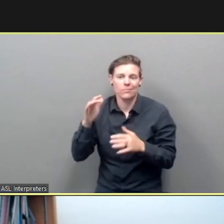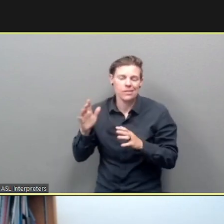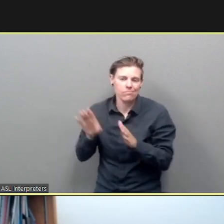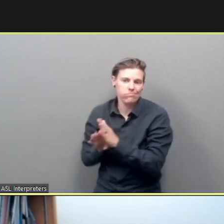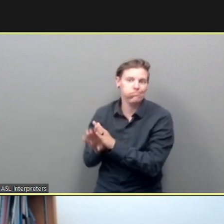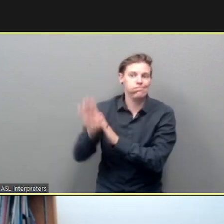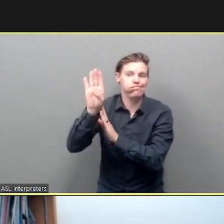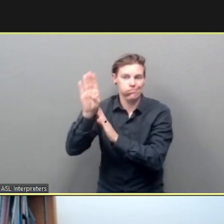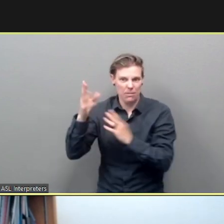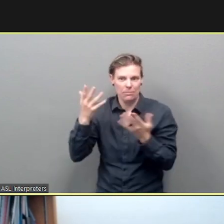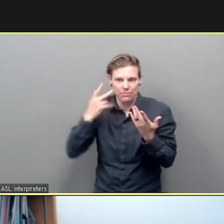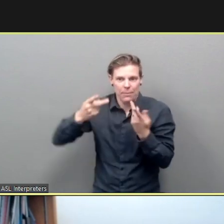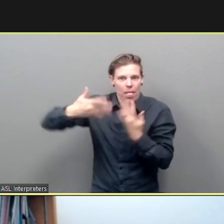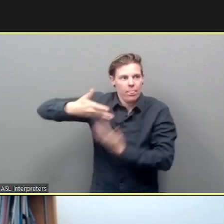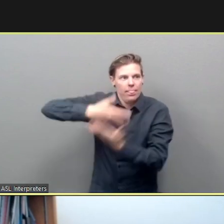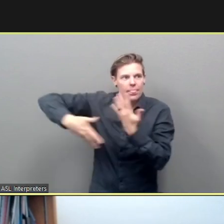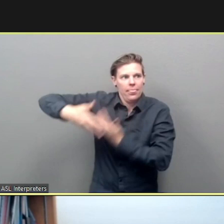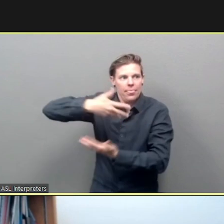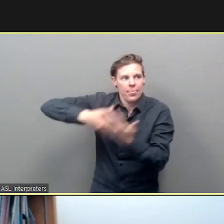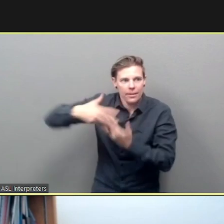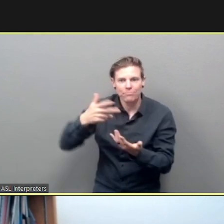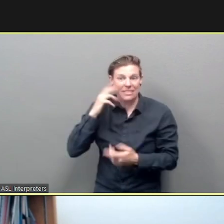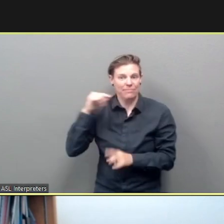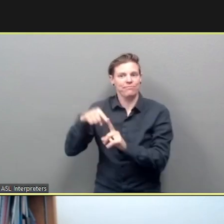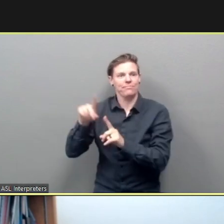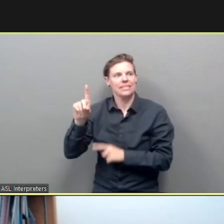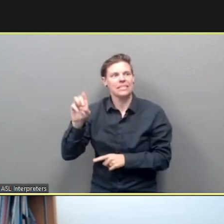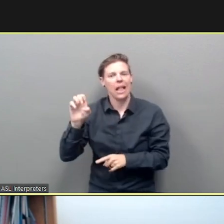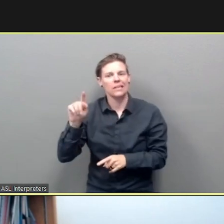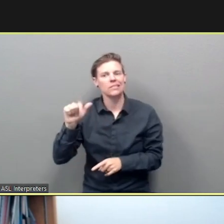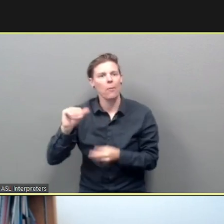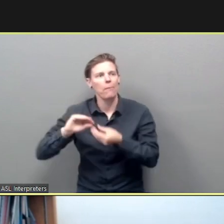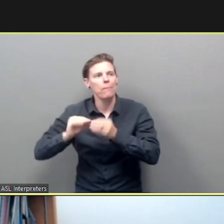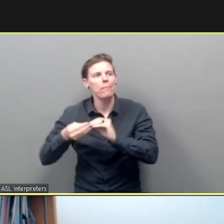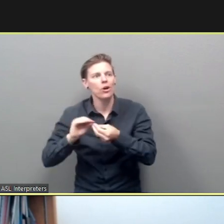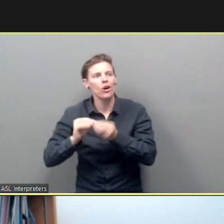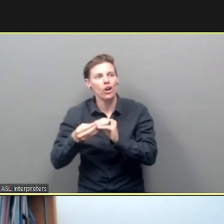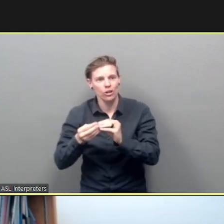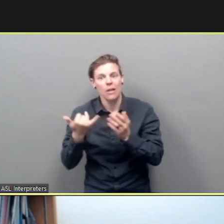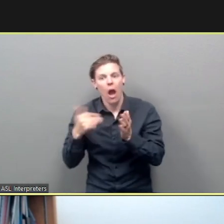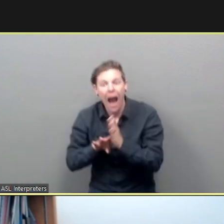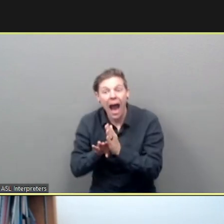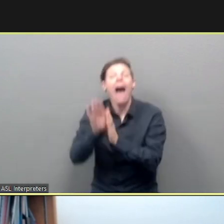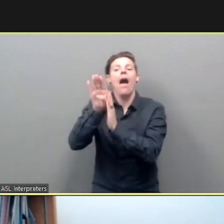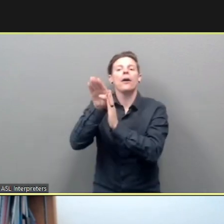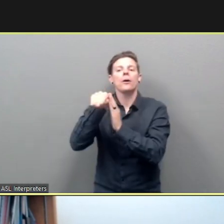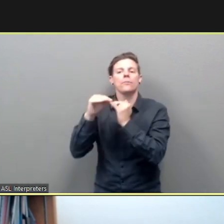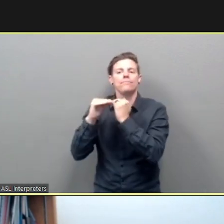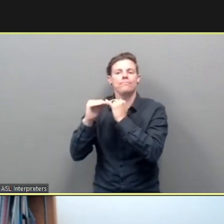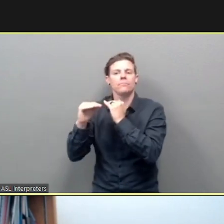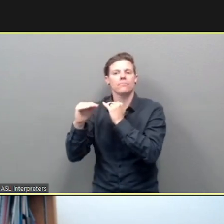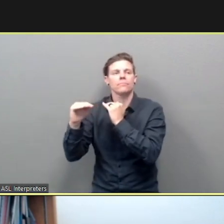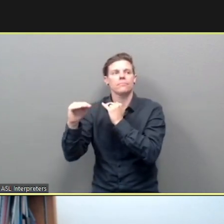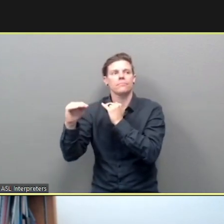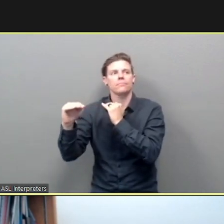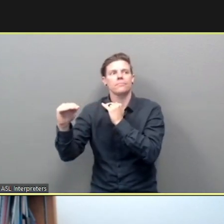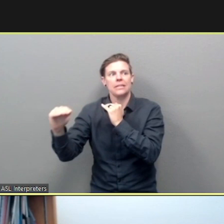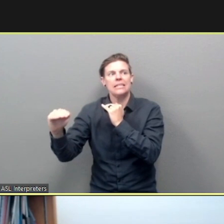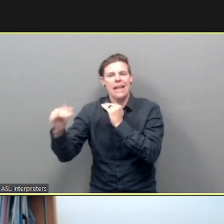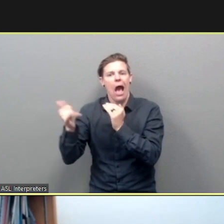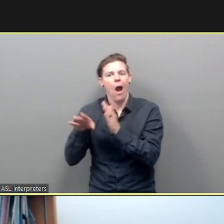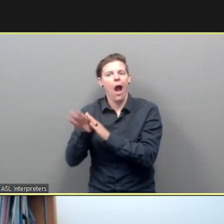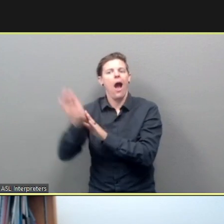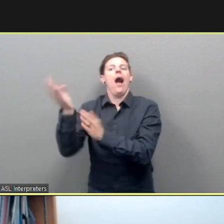locales with the Delta variant, hit a plateau for some time, and now absolutely going in the wrong direction,